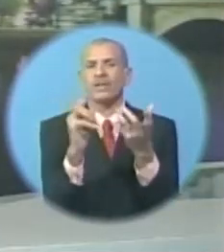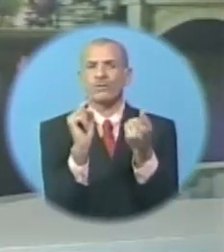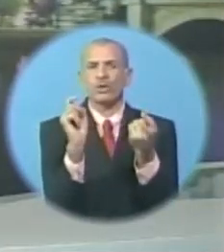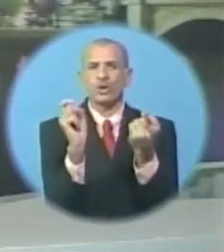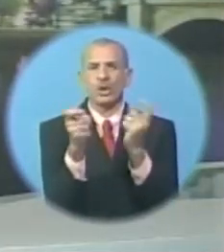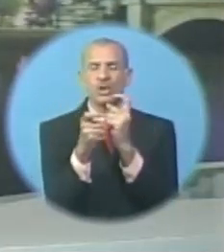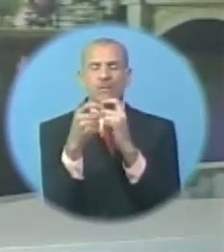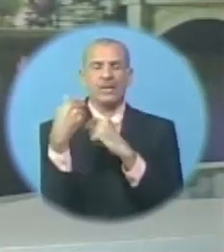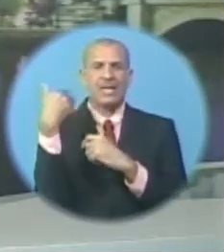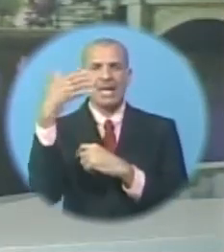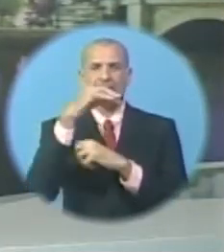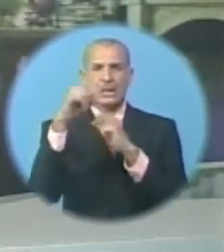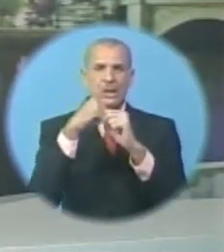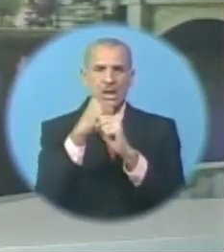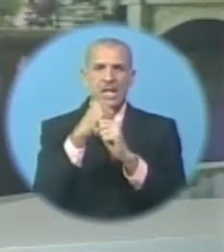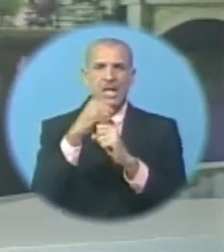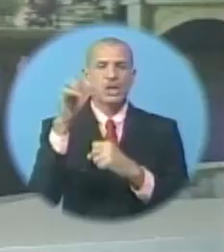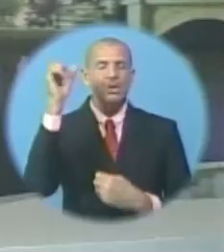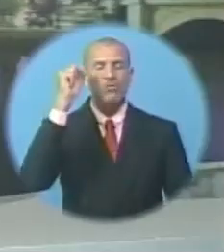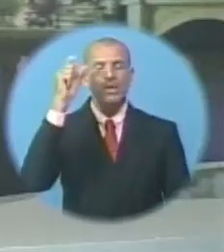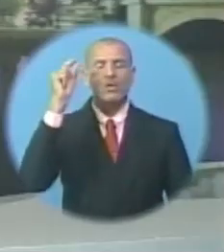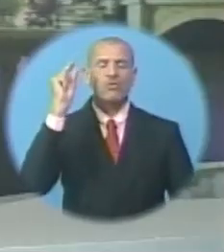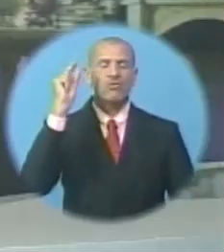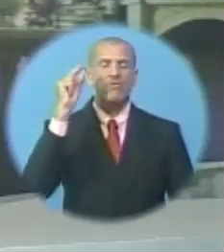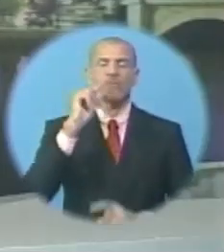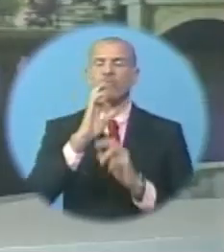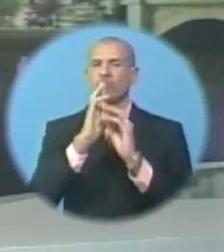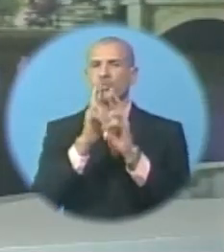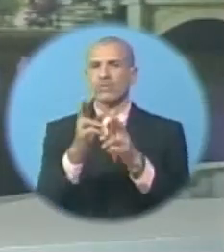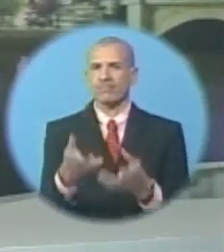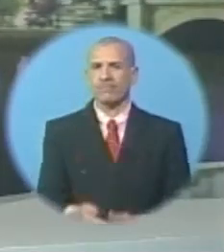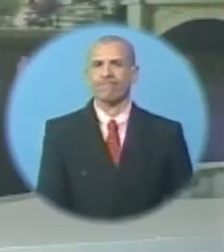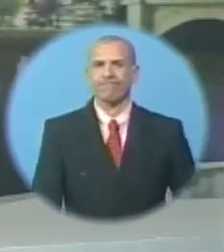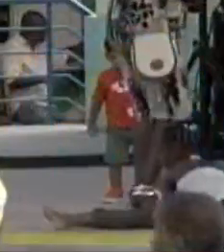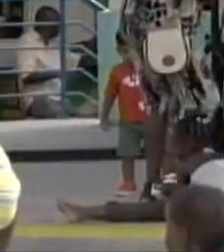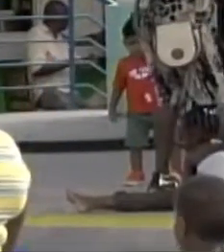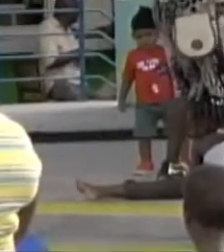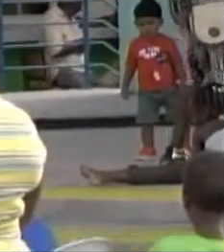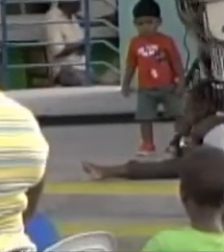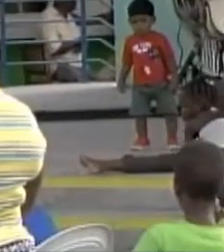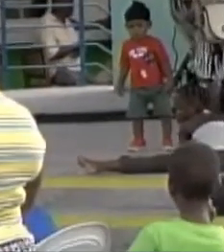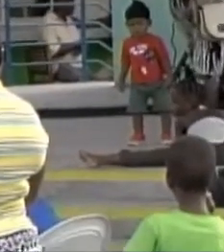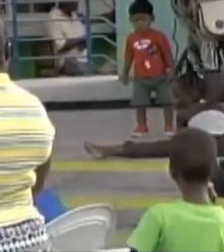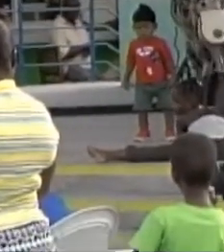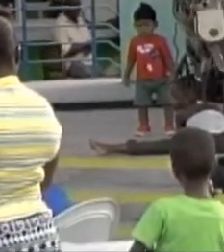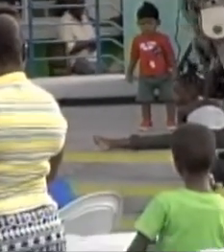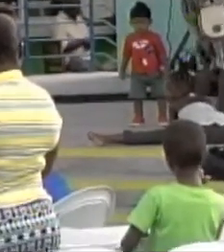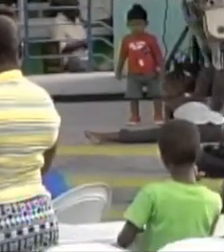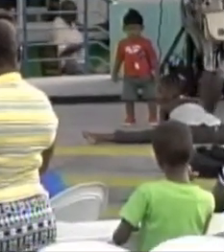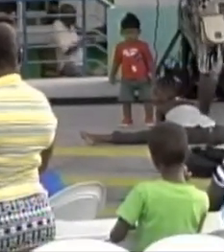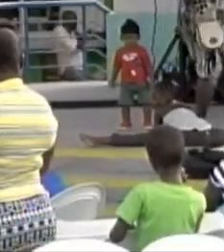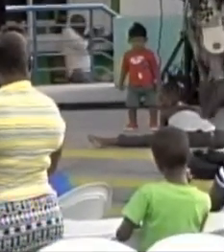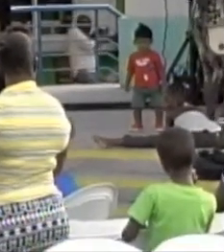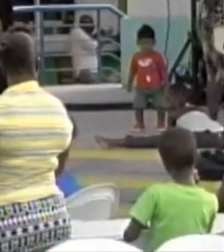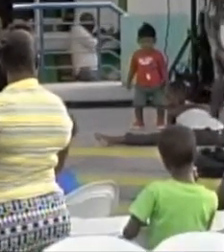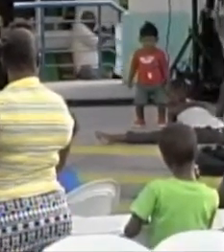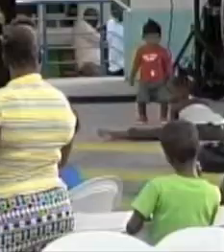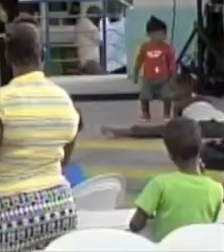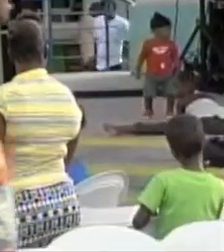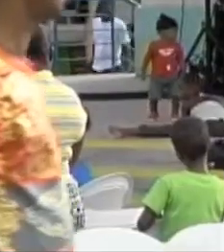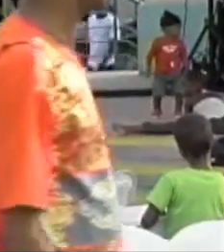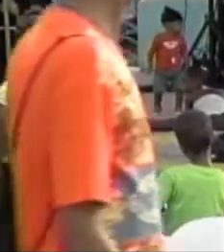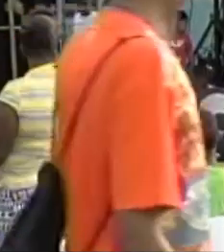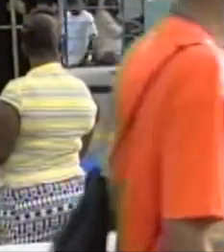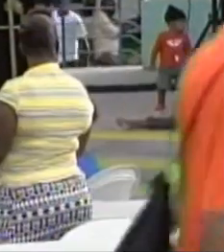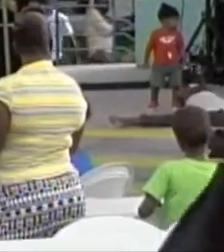next year's event. Sharika Griffith has more. With many commenting on the sparse crowd